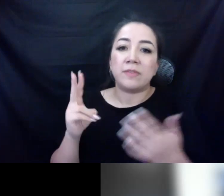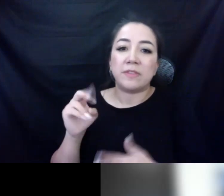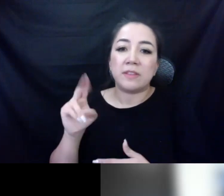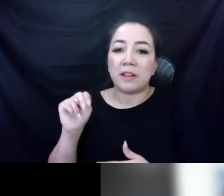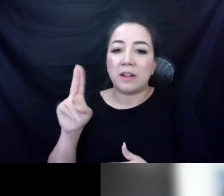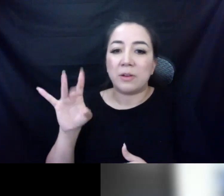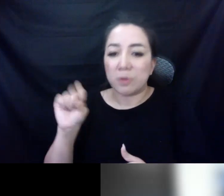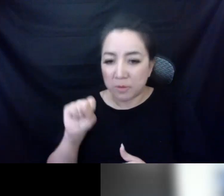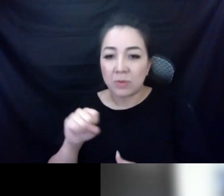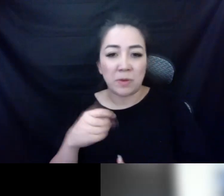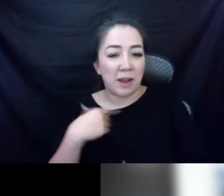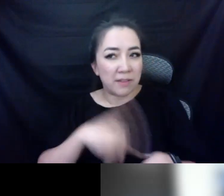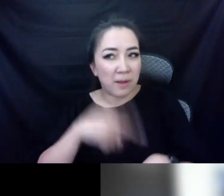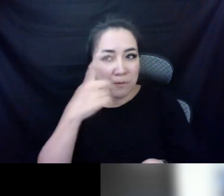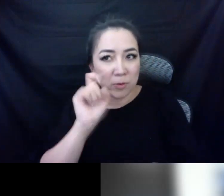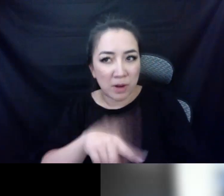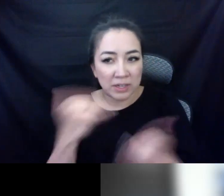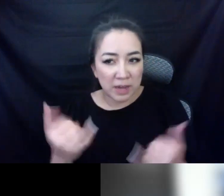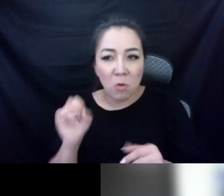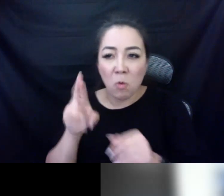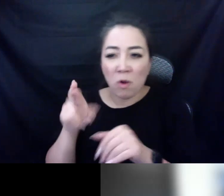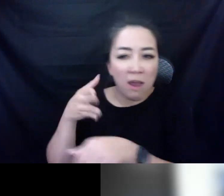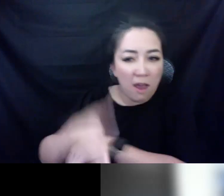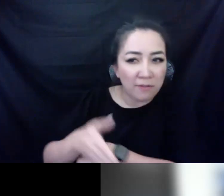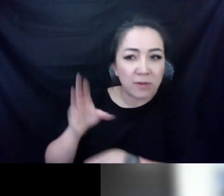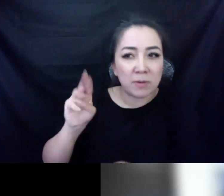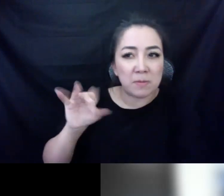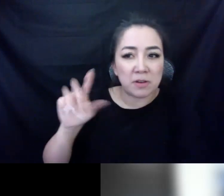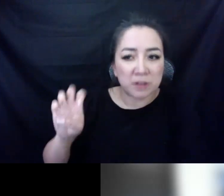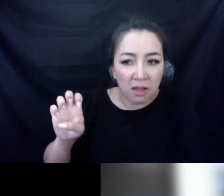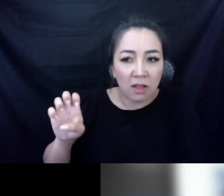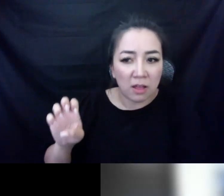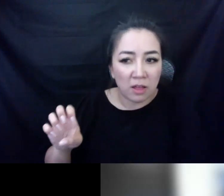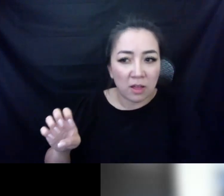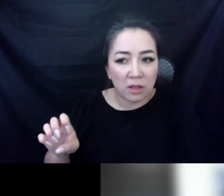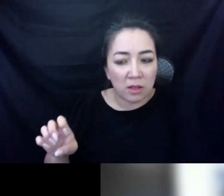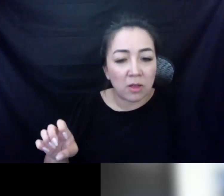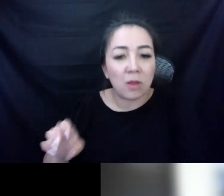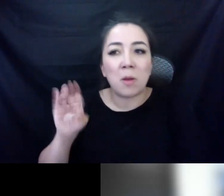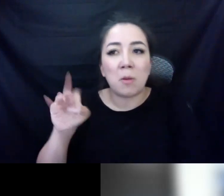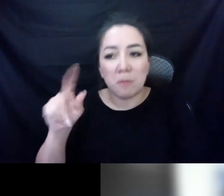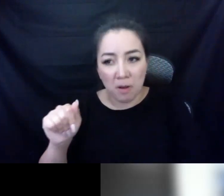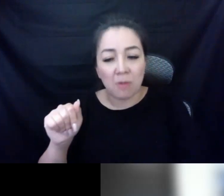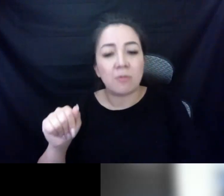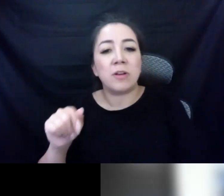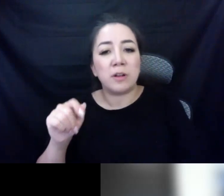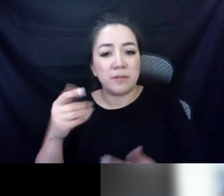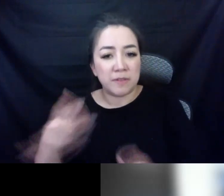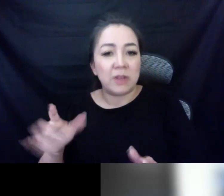Do we have time for a question now or afterwards, Michelle? Sure. after Barbara has finished, we should have 10 minutes for